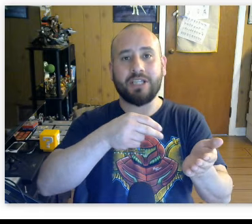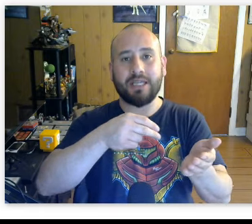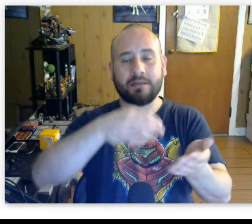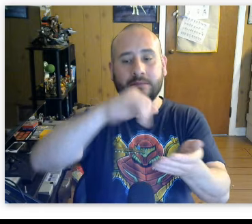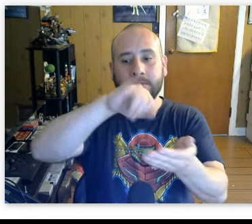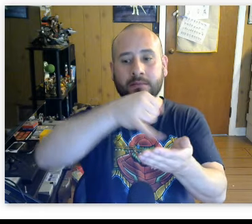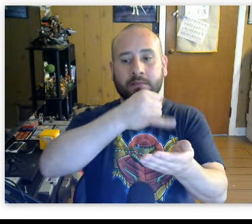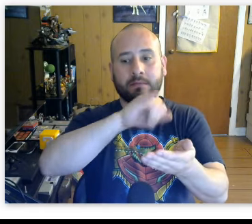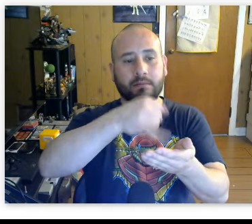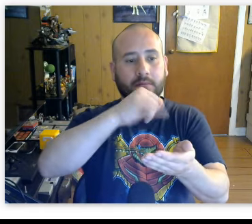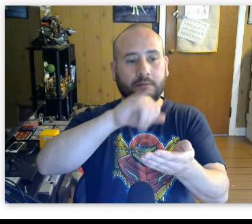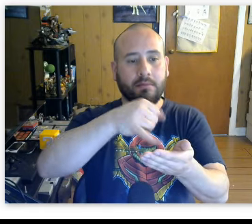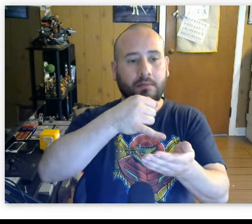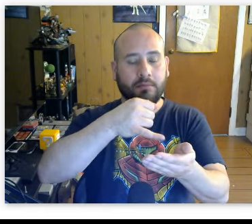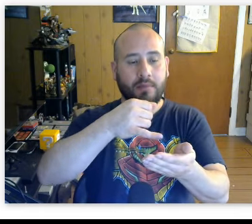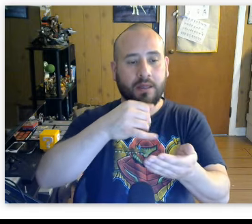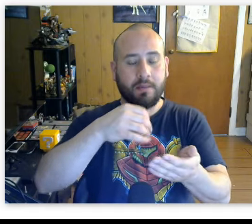jelly,